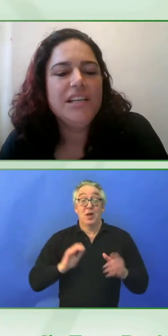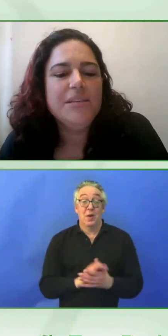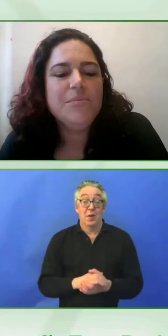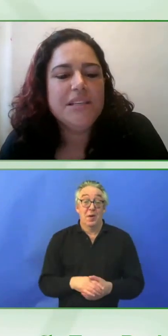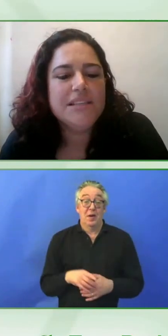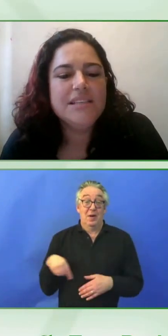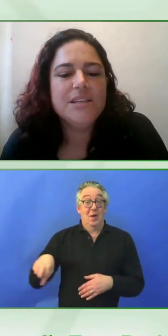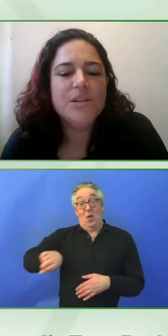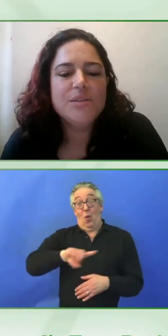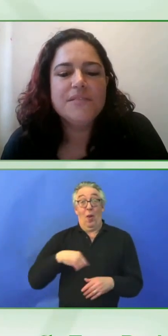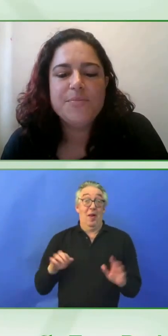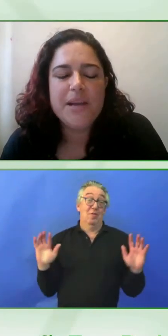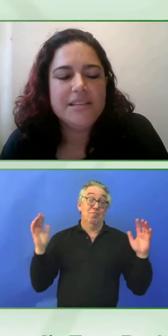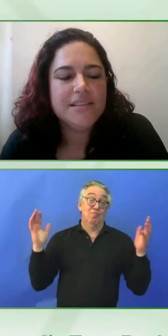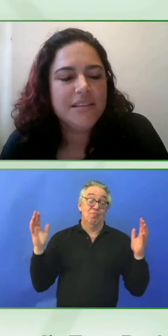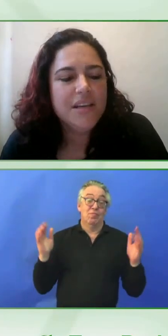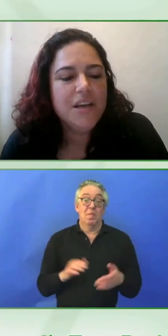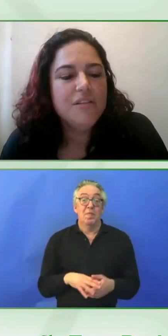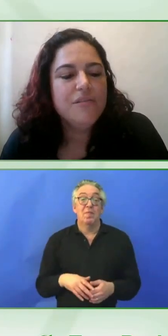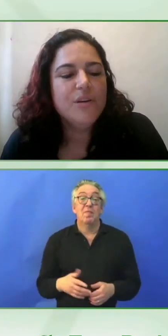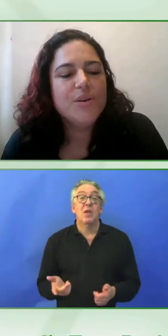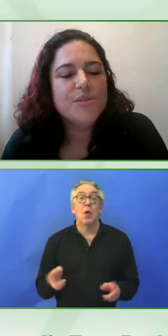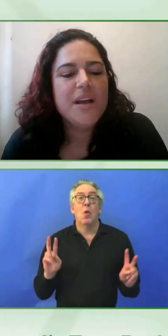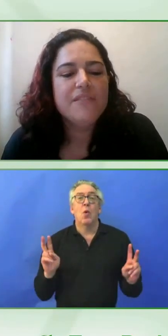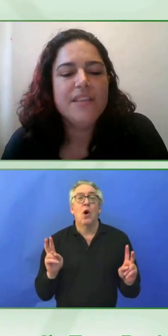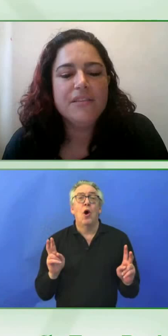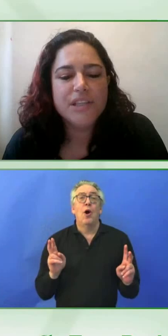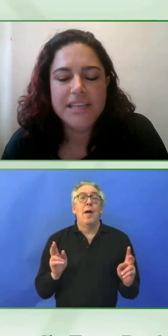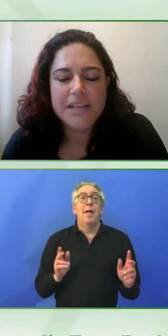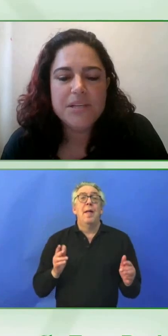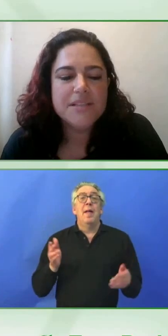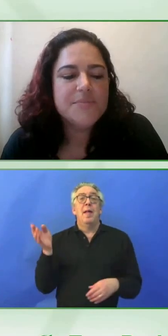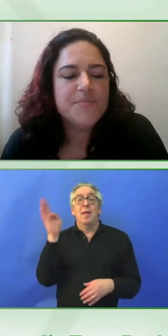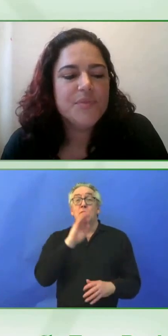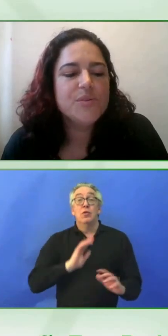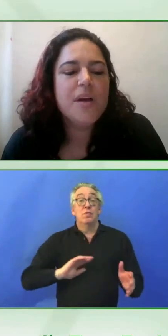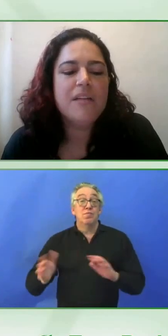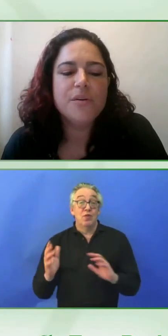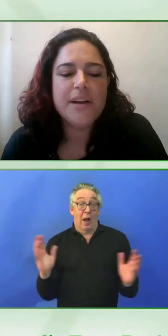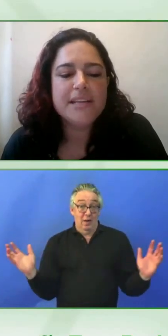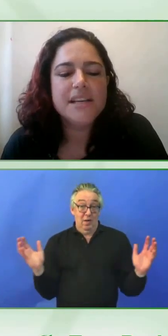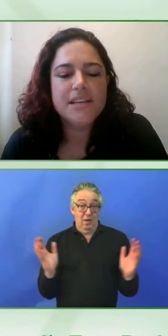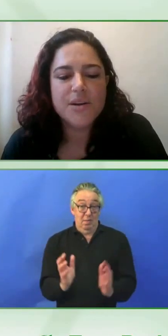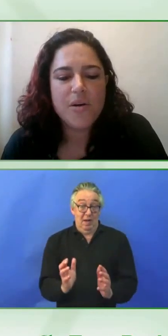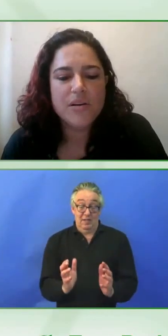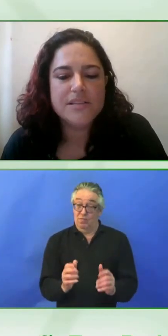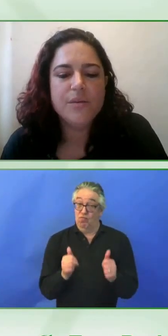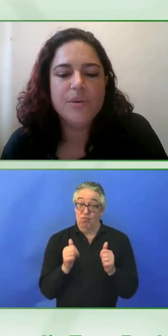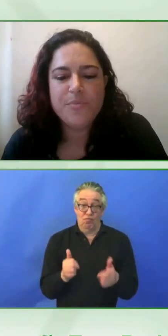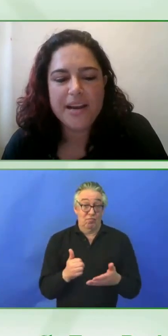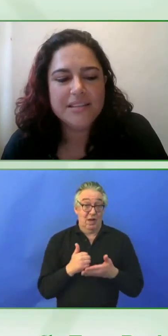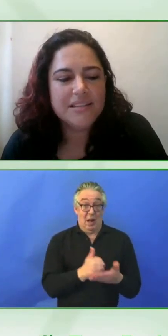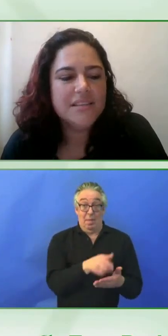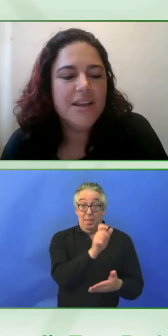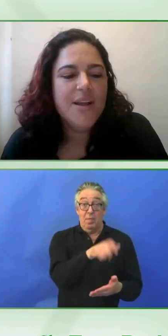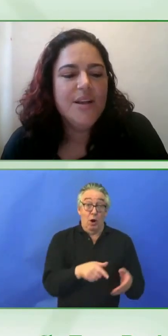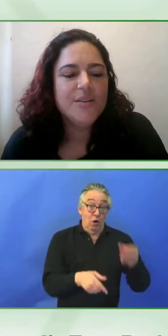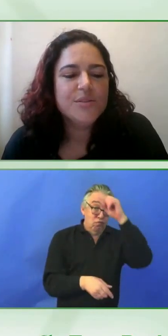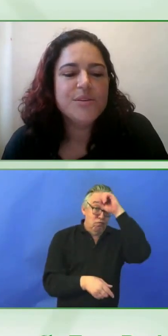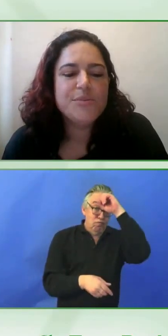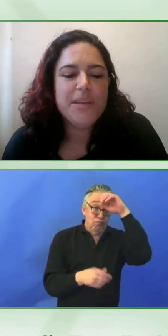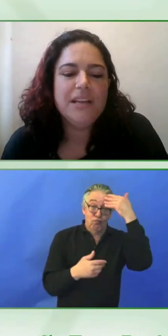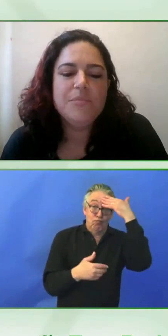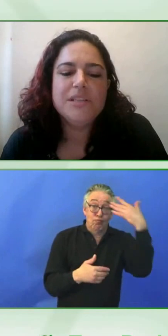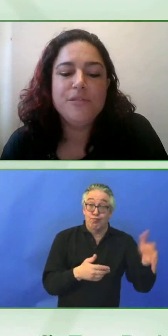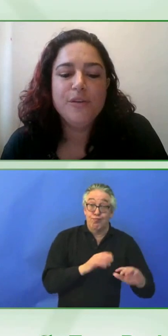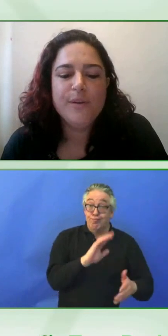Conversation Libras is an inclusive space for those who have never learned Libras, those who have already taken a course and want to practice, those who